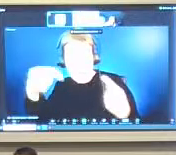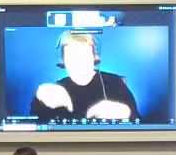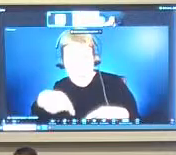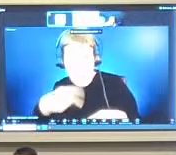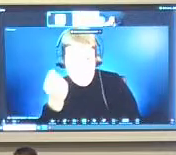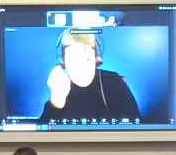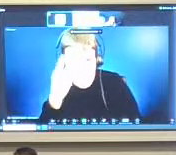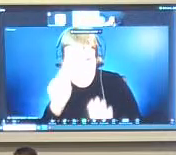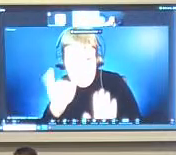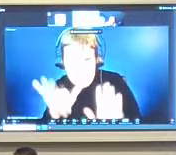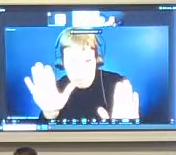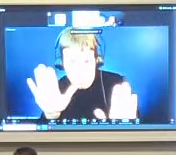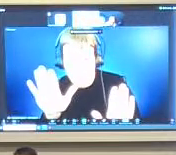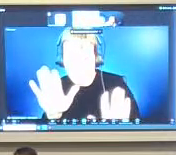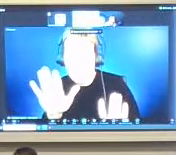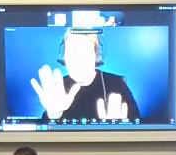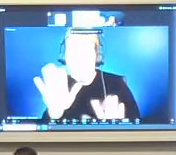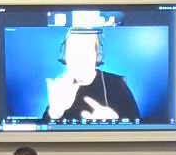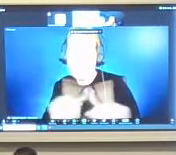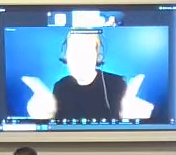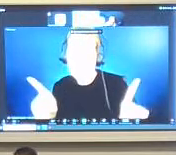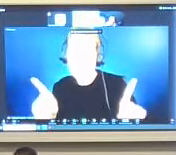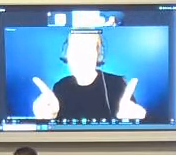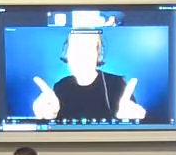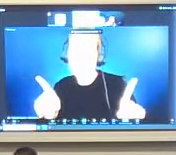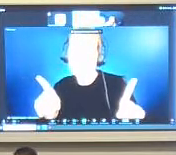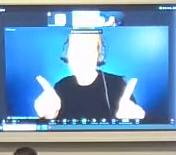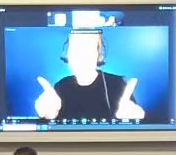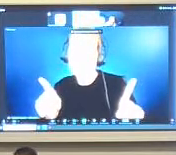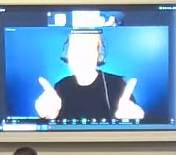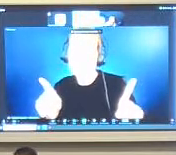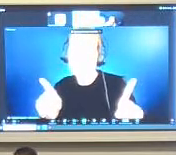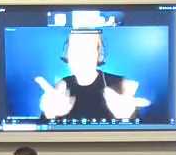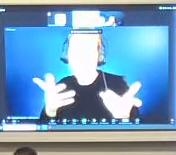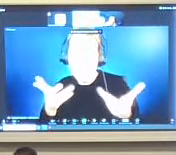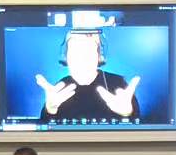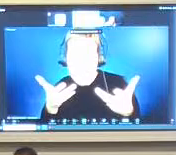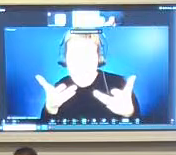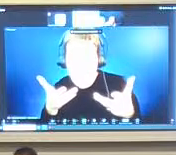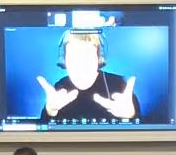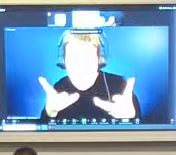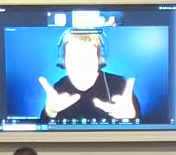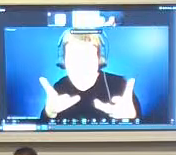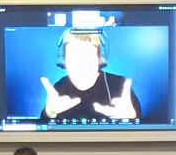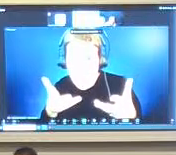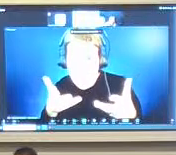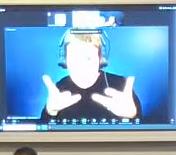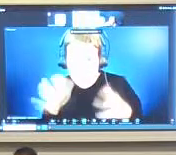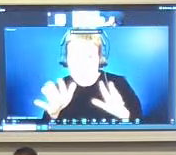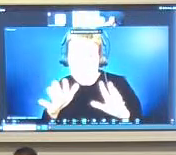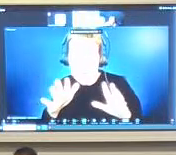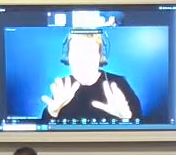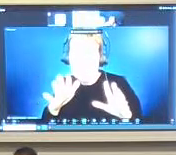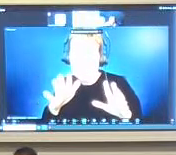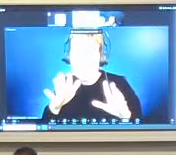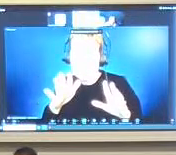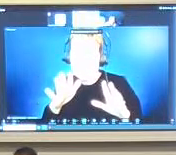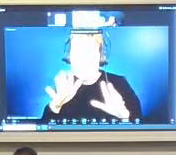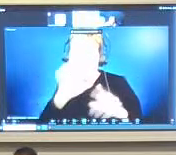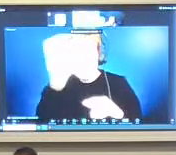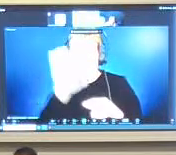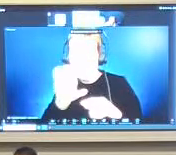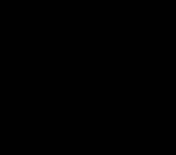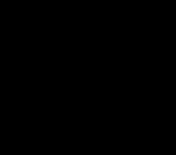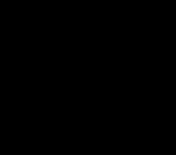meeting. But I don't want us to think about Zoom first and in person